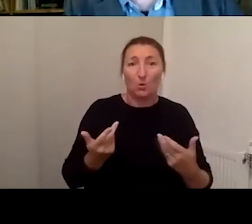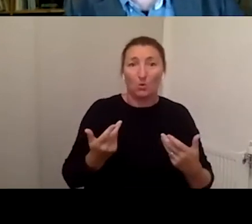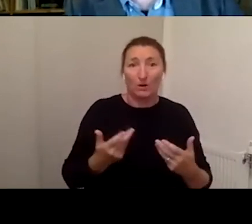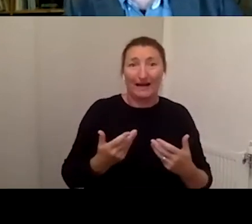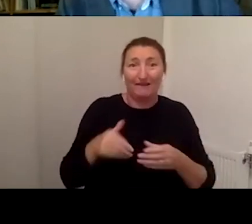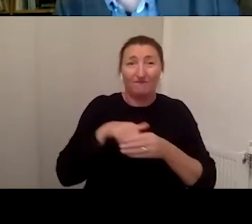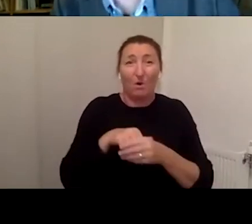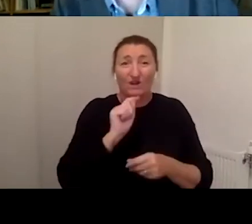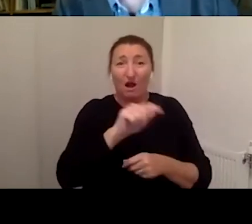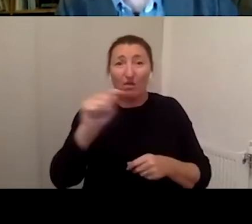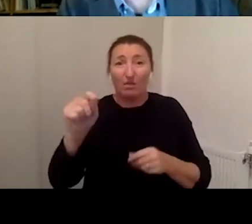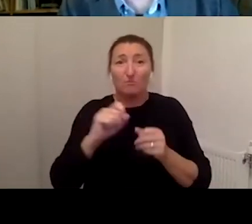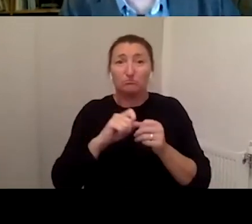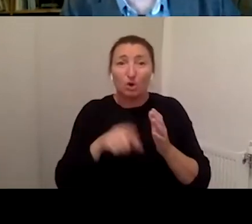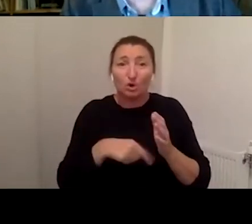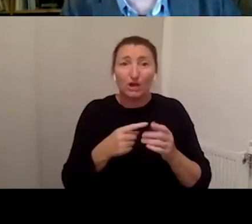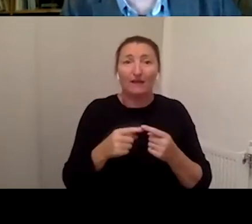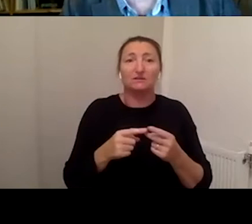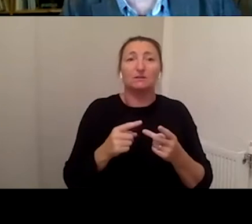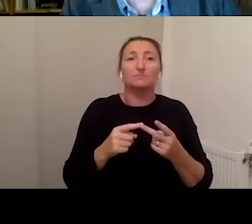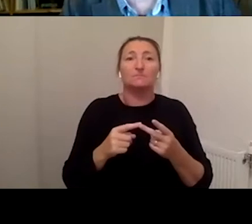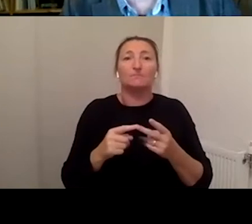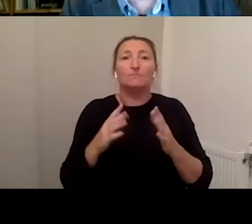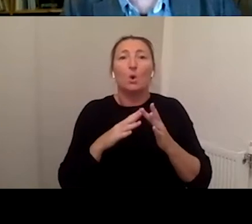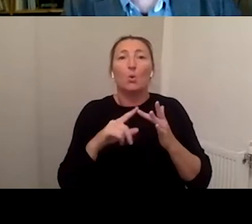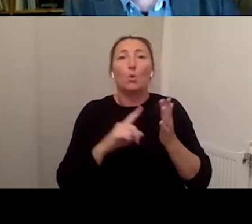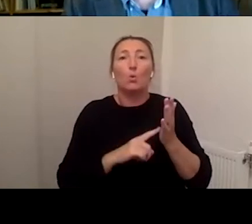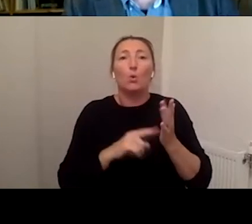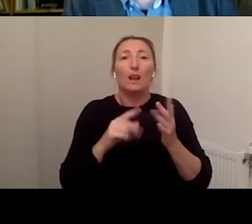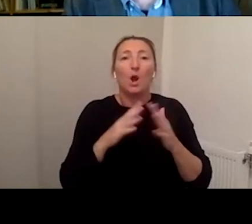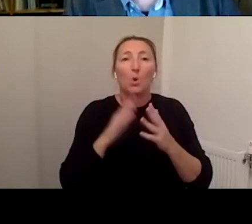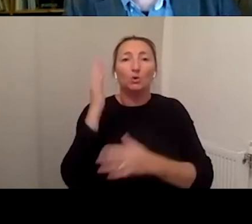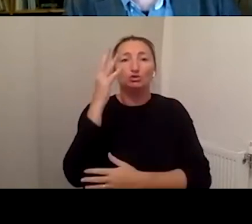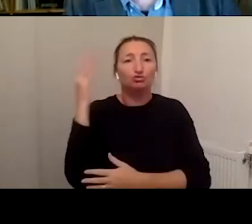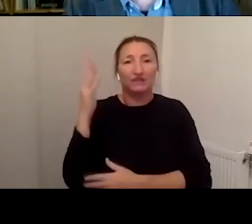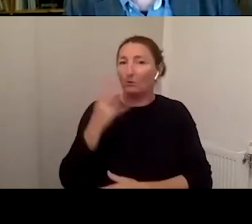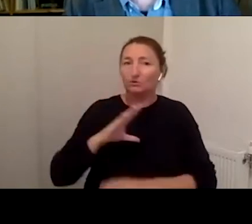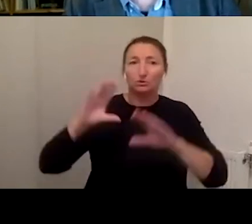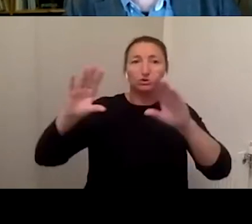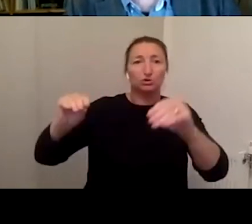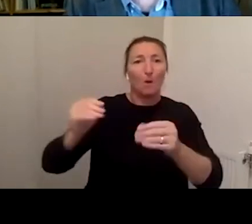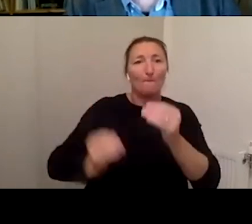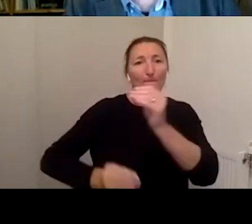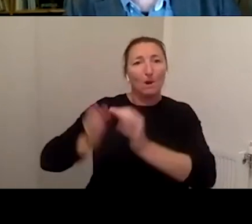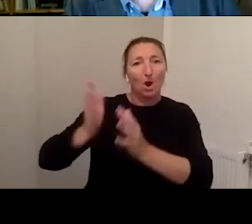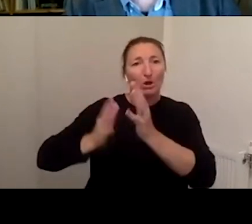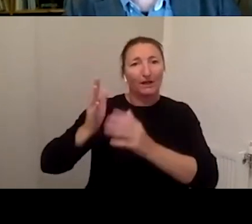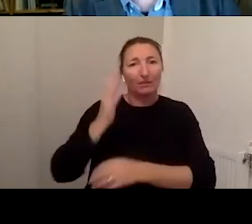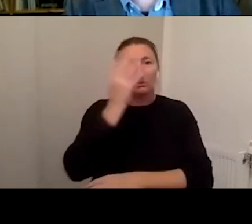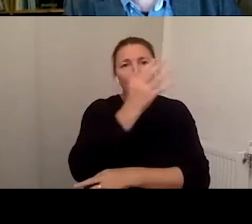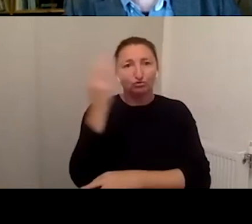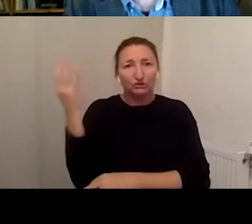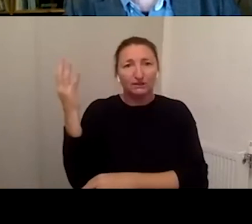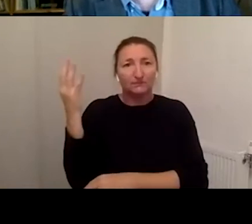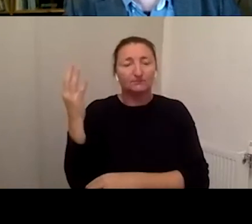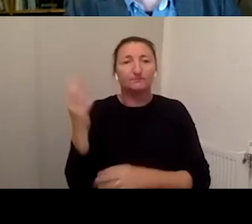a biowill project. We're looking at willow tree. We believe we shouldn't be burning willow tree because why? There's natural value in that tree, which is like